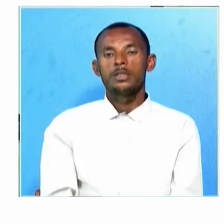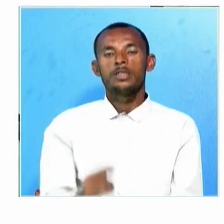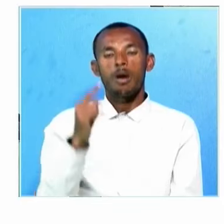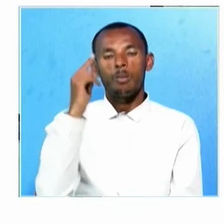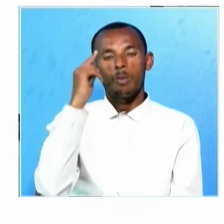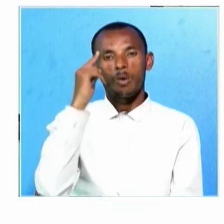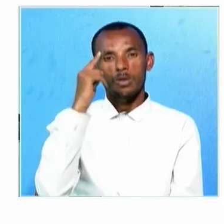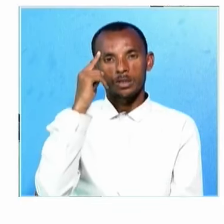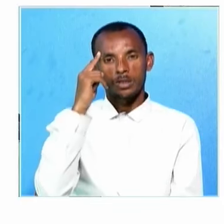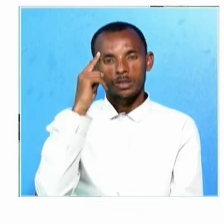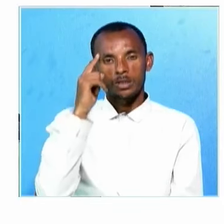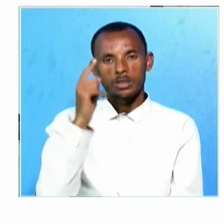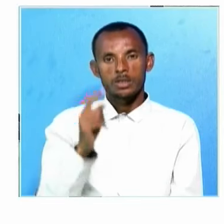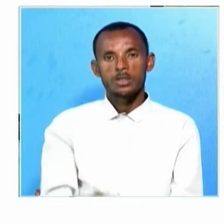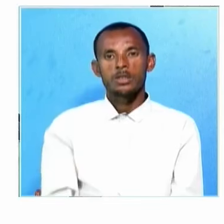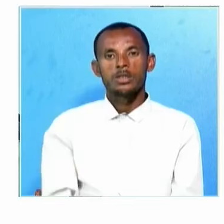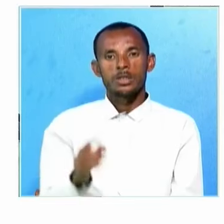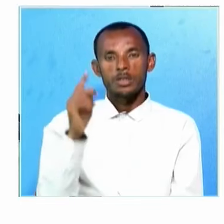Suppose